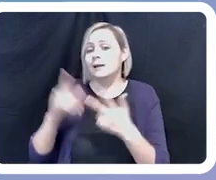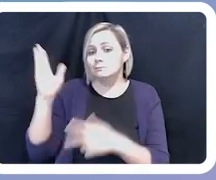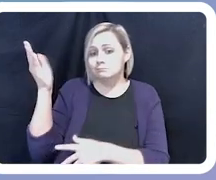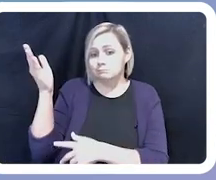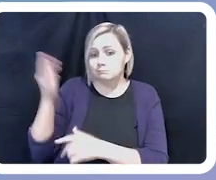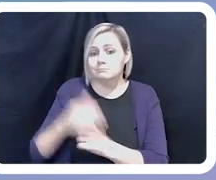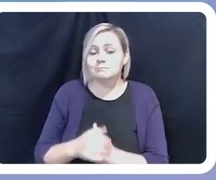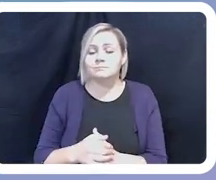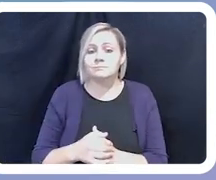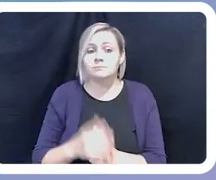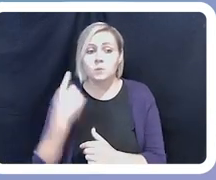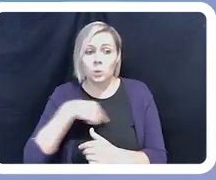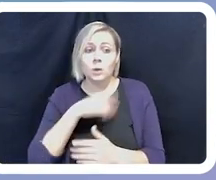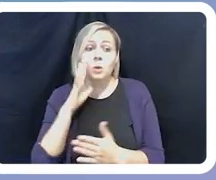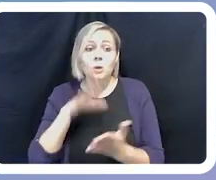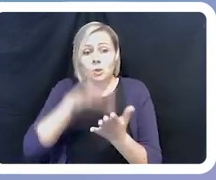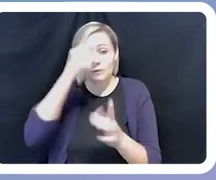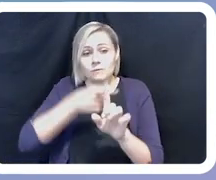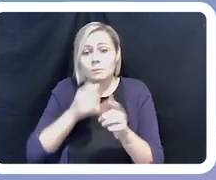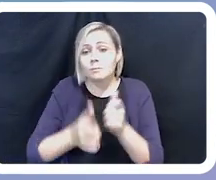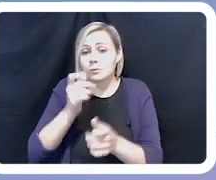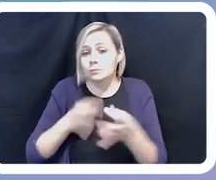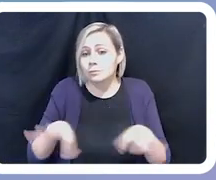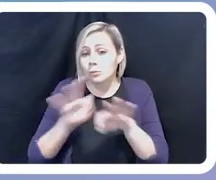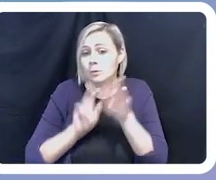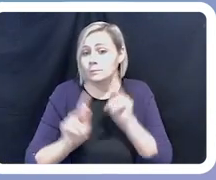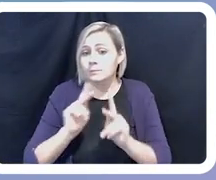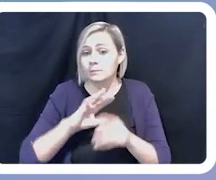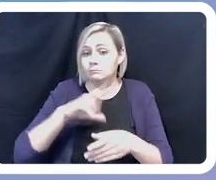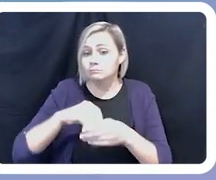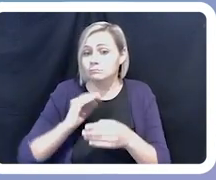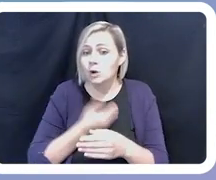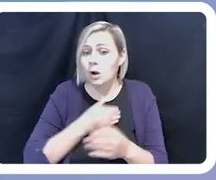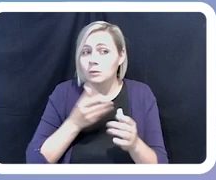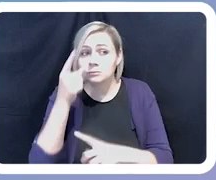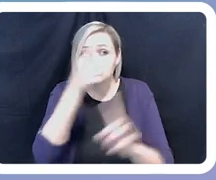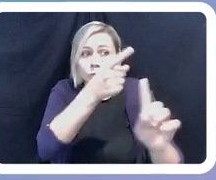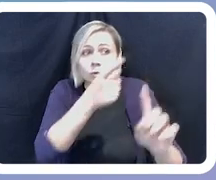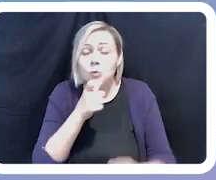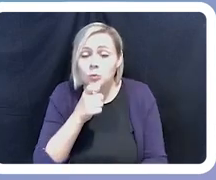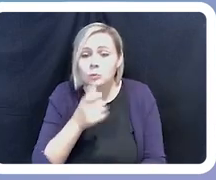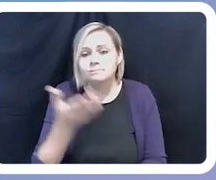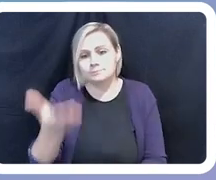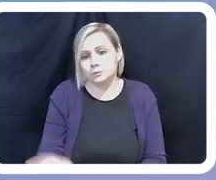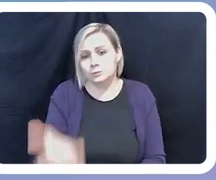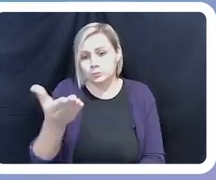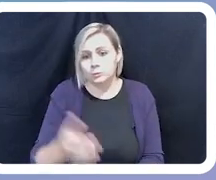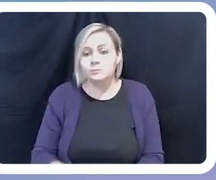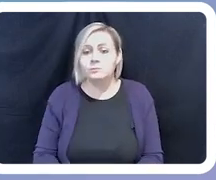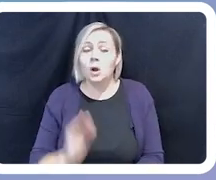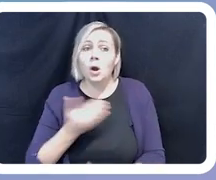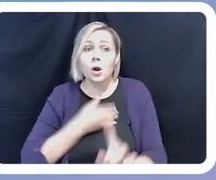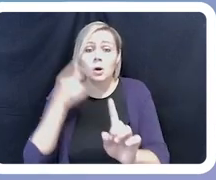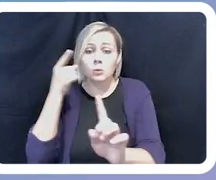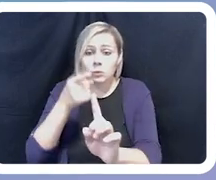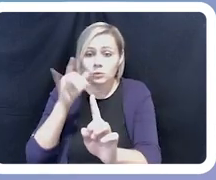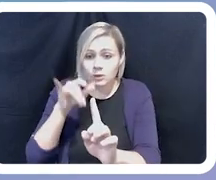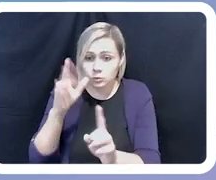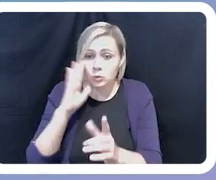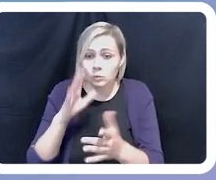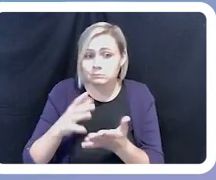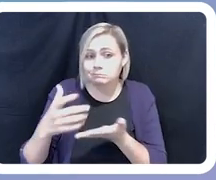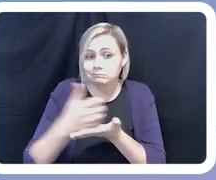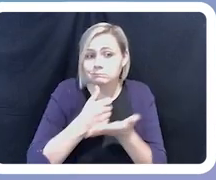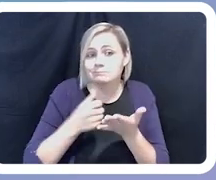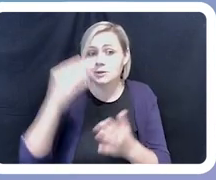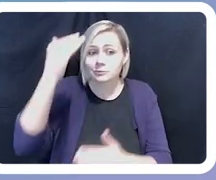learning from the most important people in our movement, you. Our goal is that you will gain the knowledge, the experience, and the